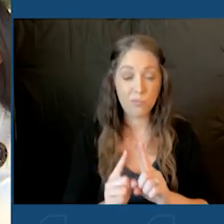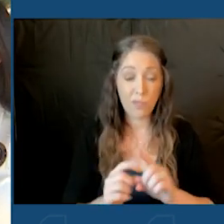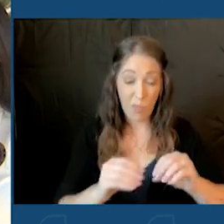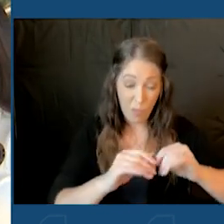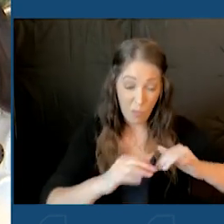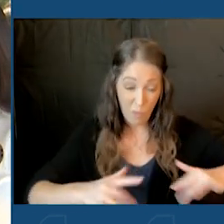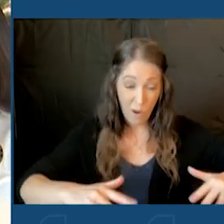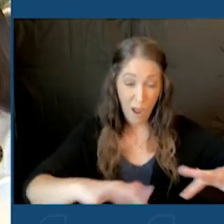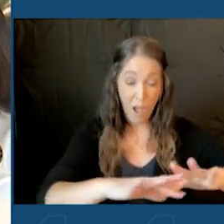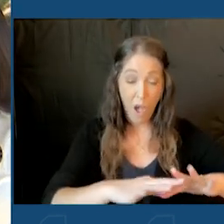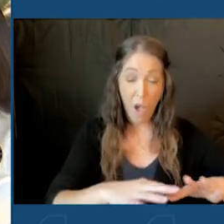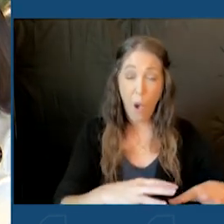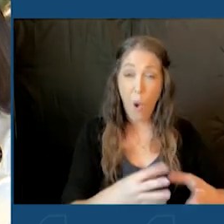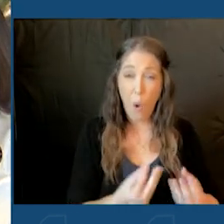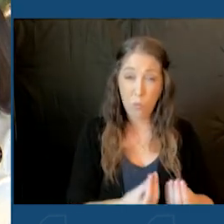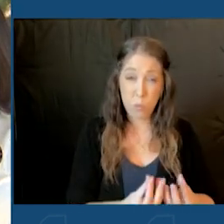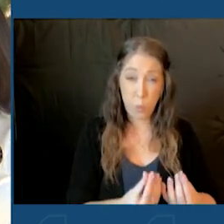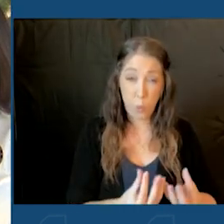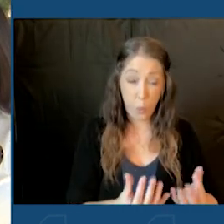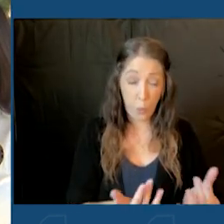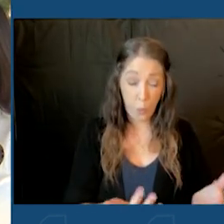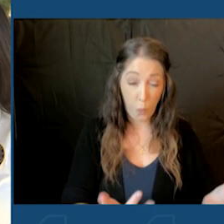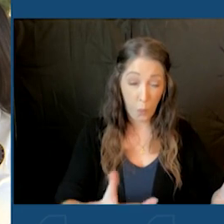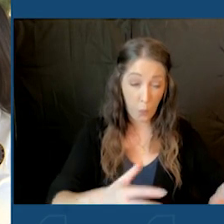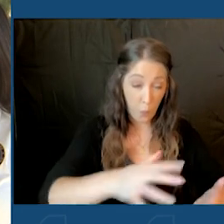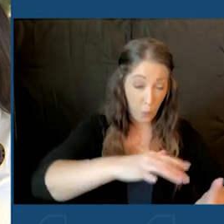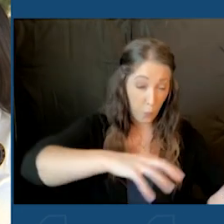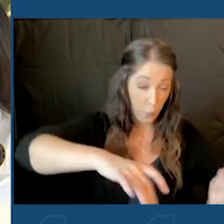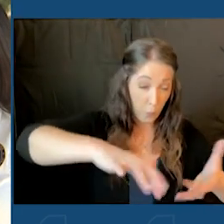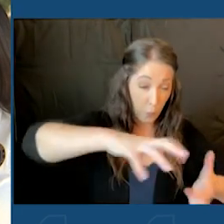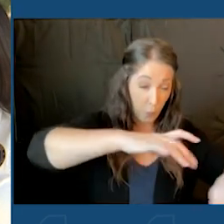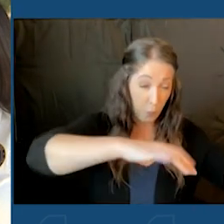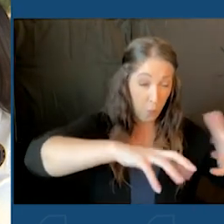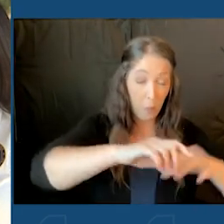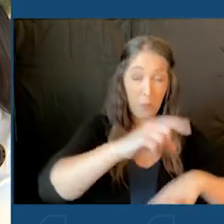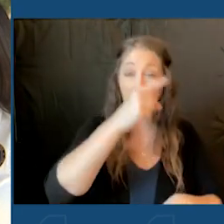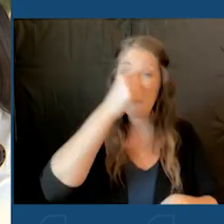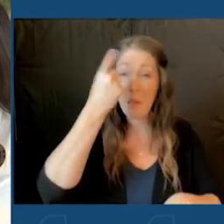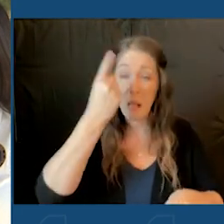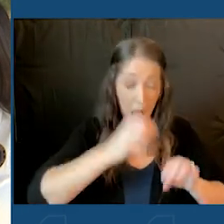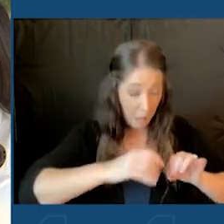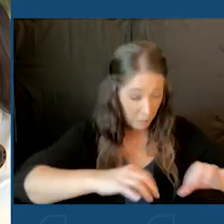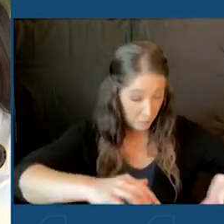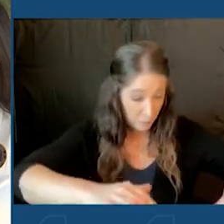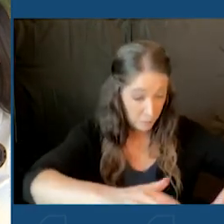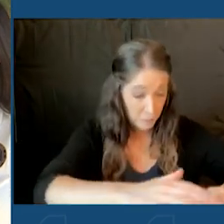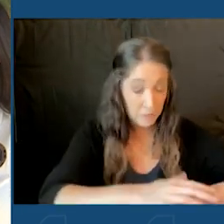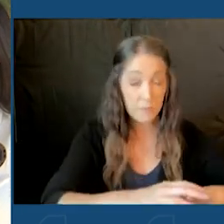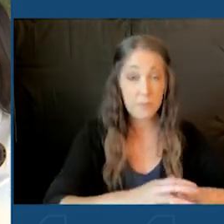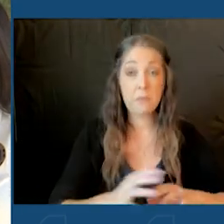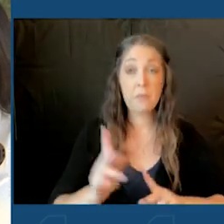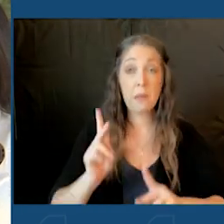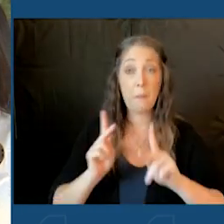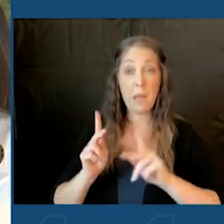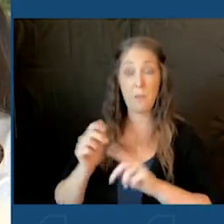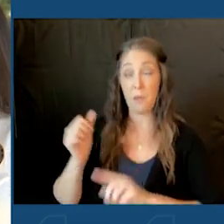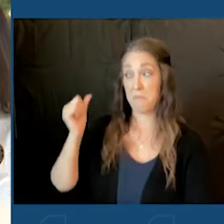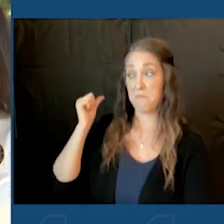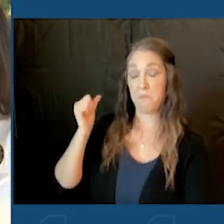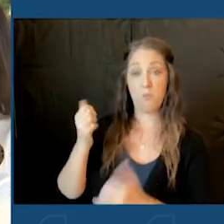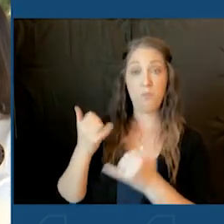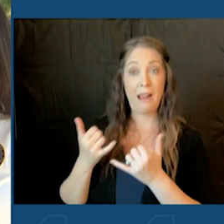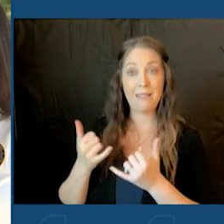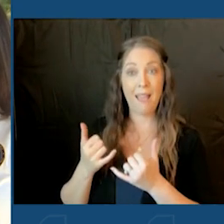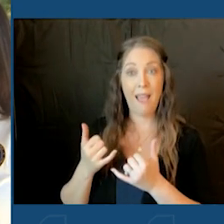places. It's black. There are many trees that have been lost. And our people are right now right behind us cutting these lines in order to protect